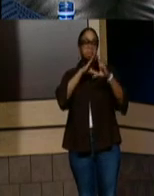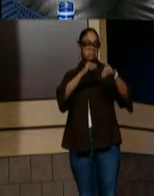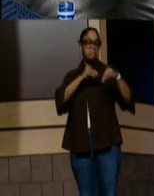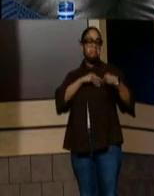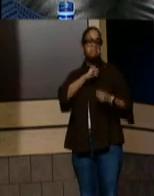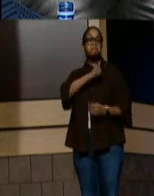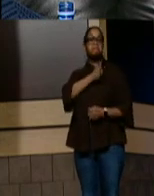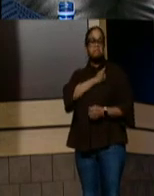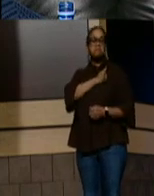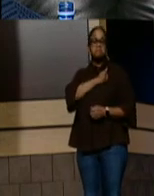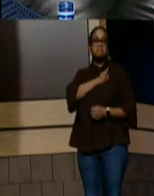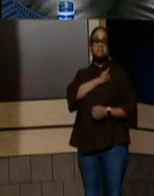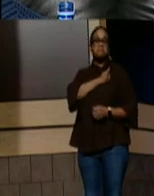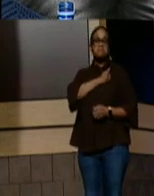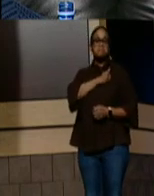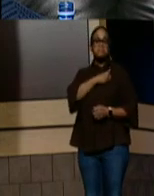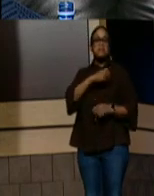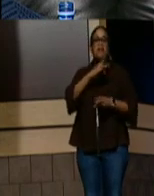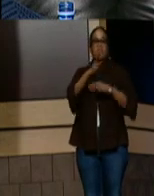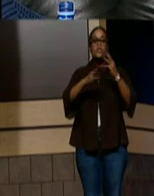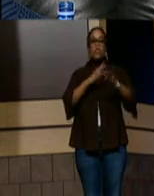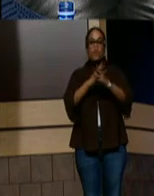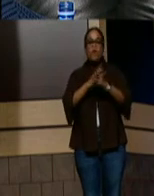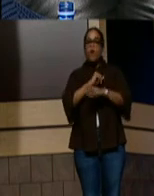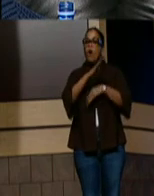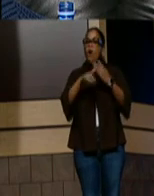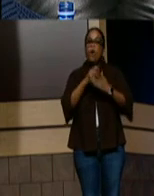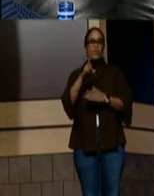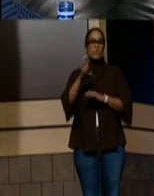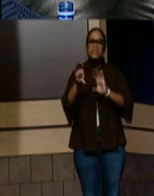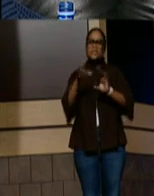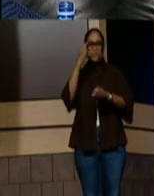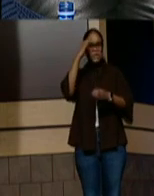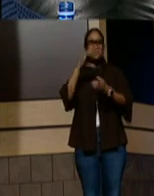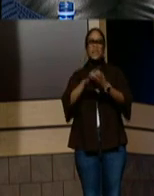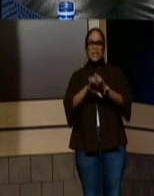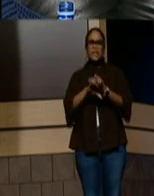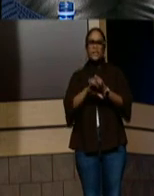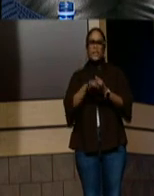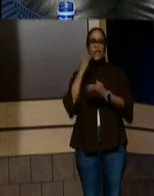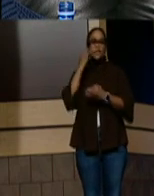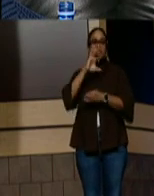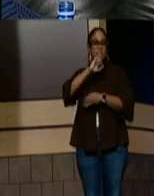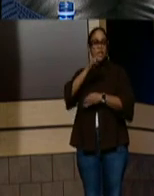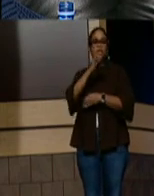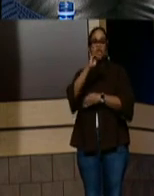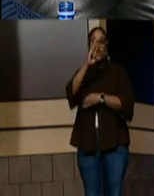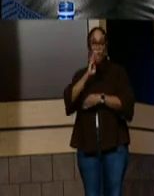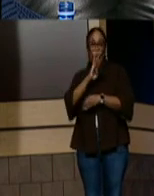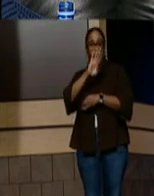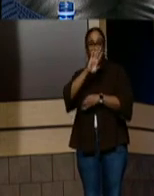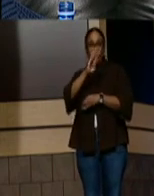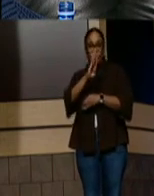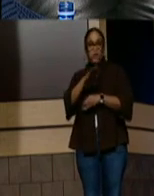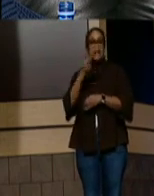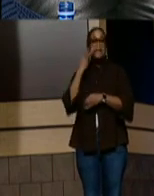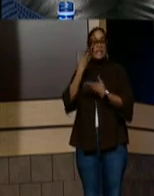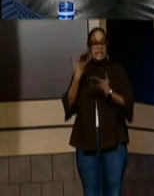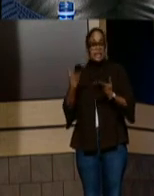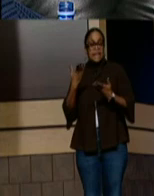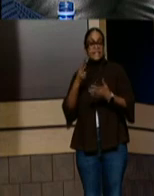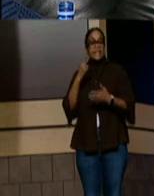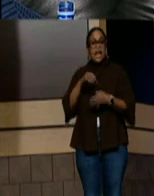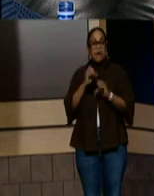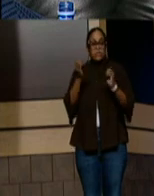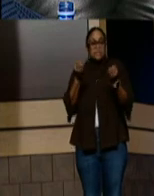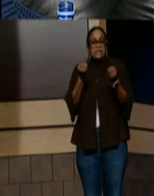attitudes and opinions of the world. And all you have to do is believe. You can see Job. He said the things that I feared most has come